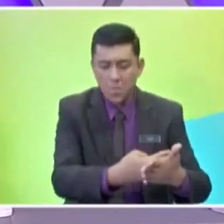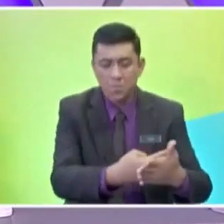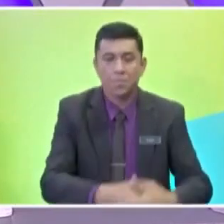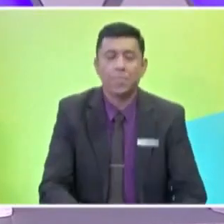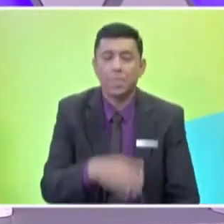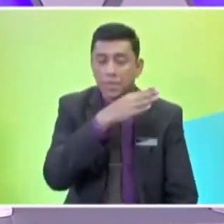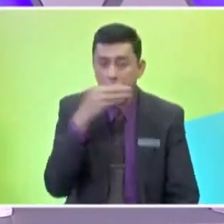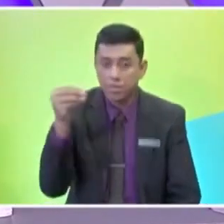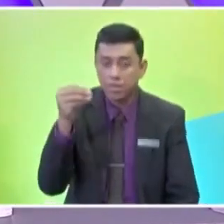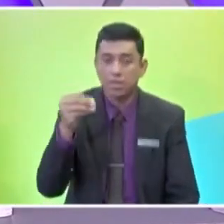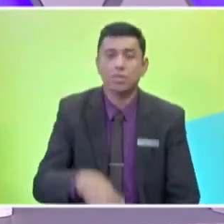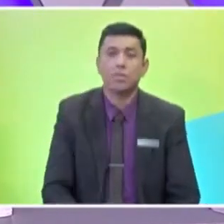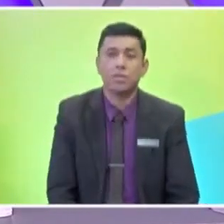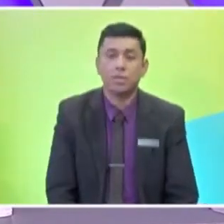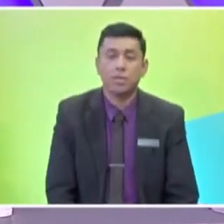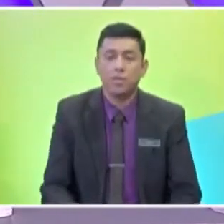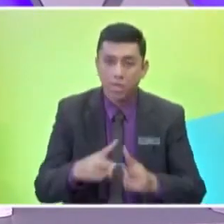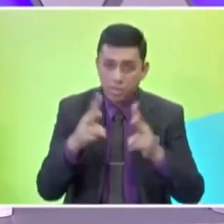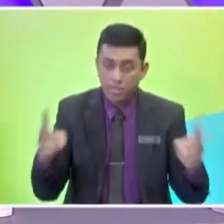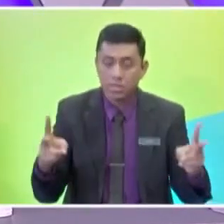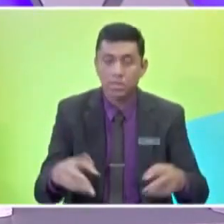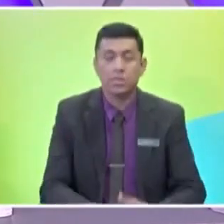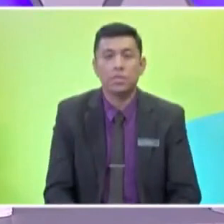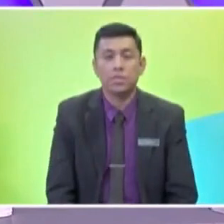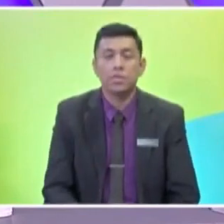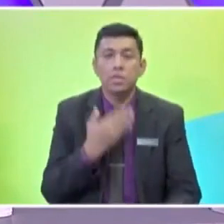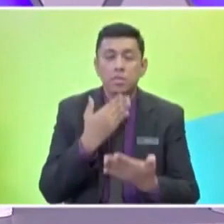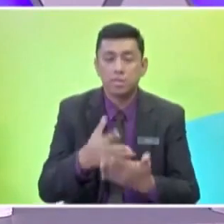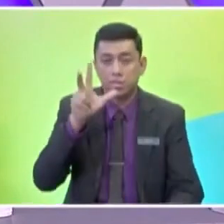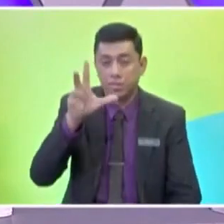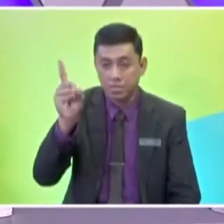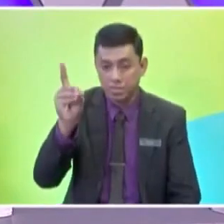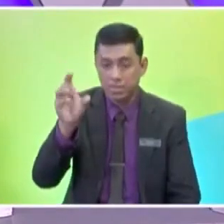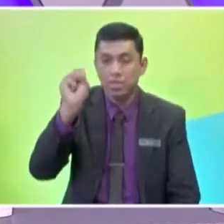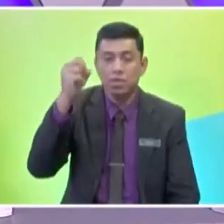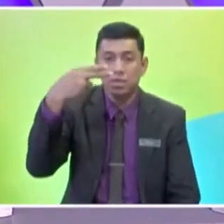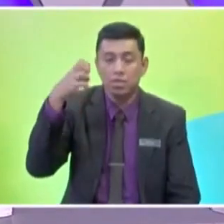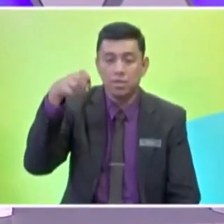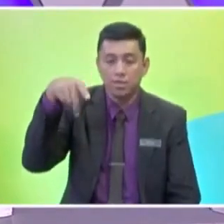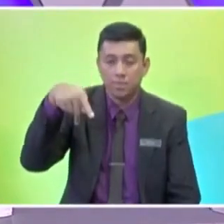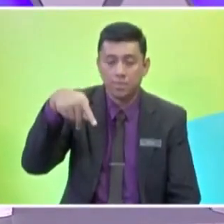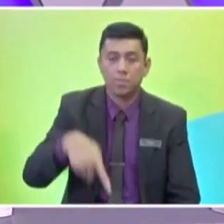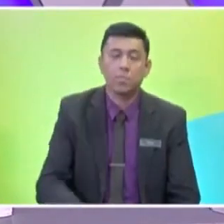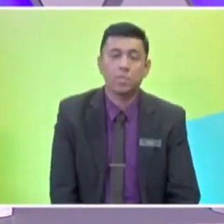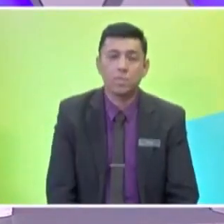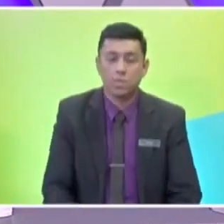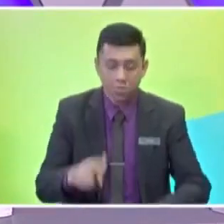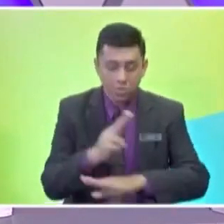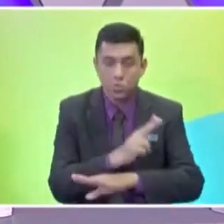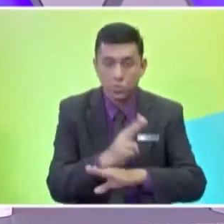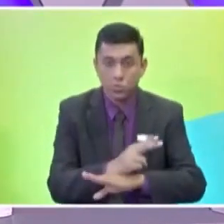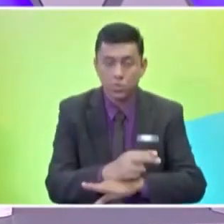And then, we made a very nice 3D shape also. So, we can use this in